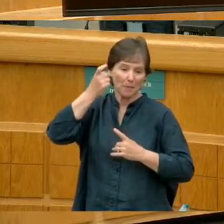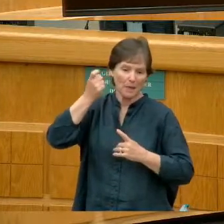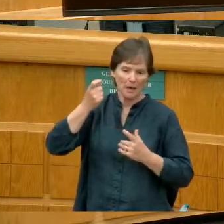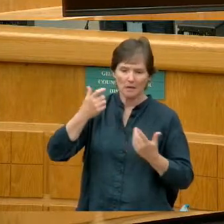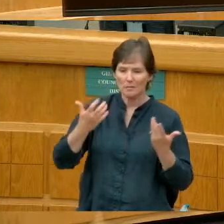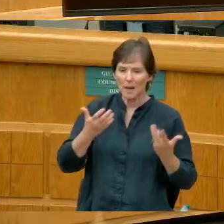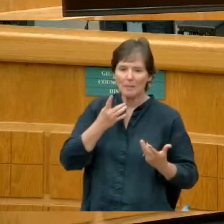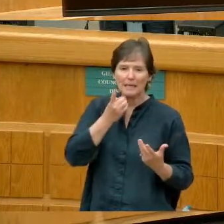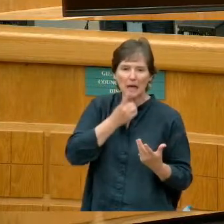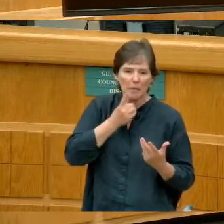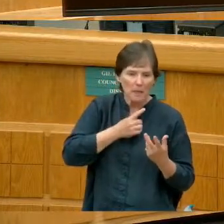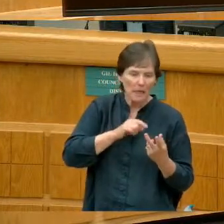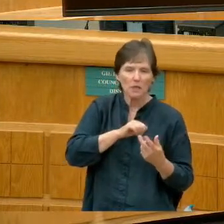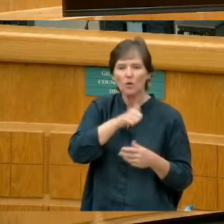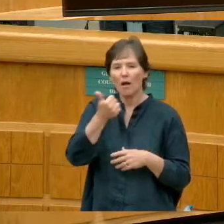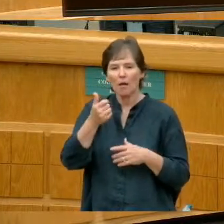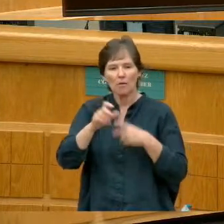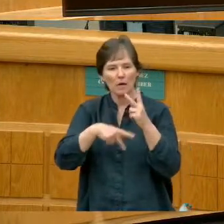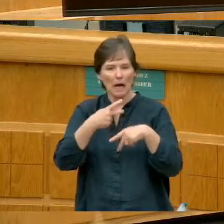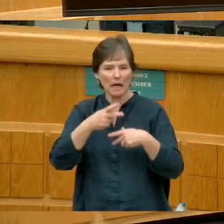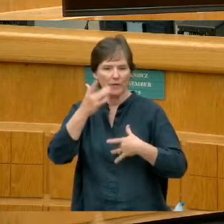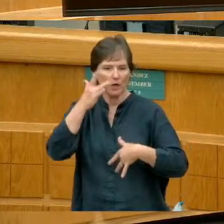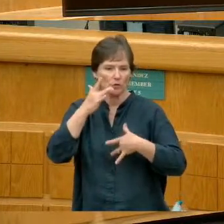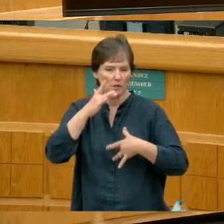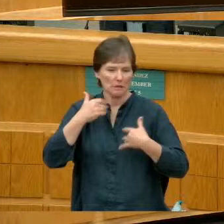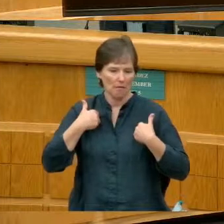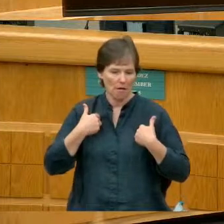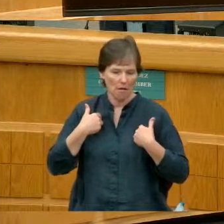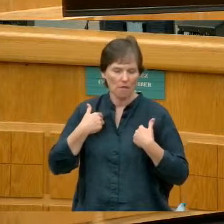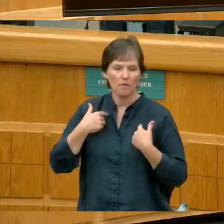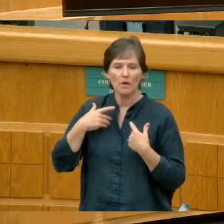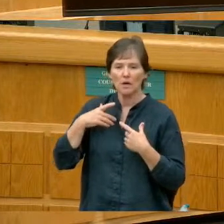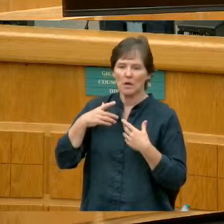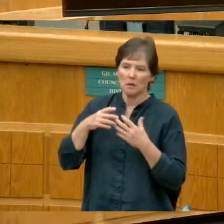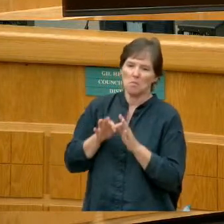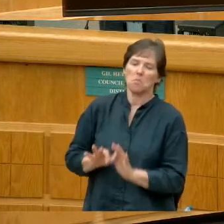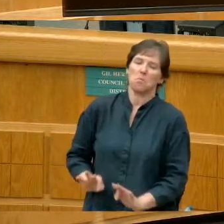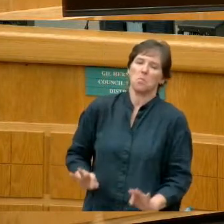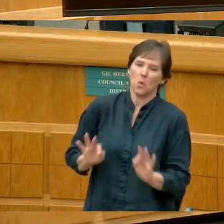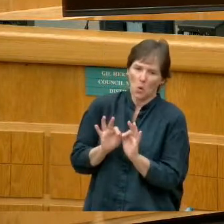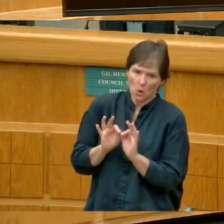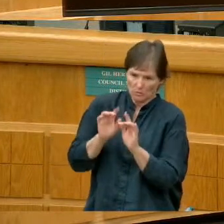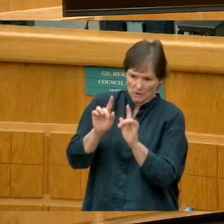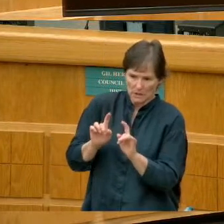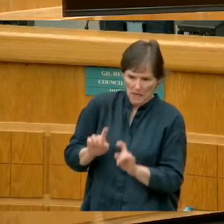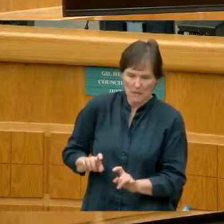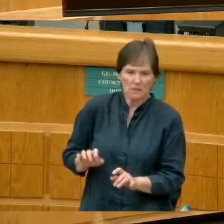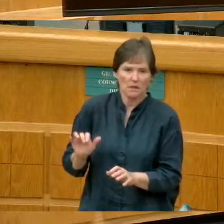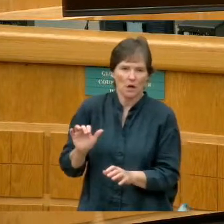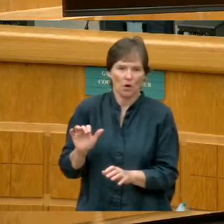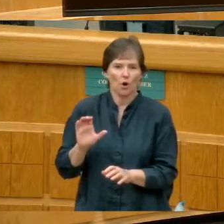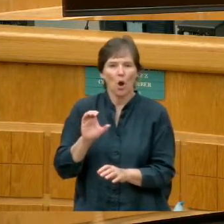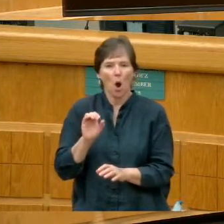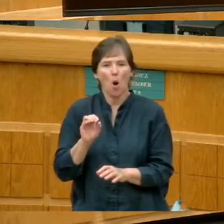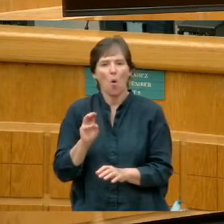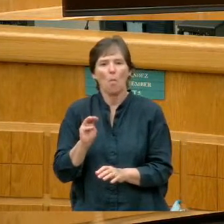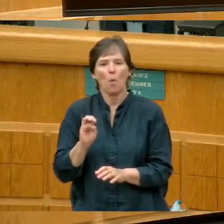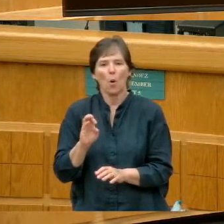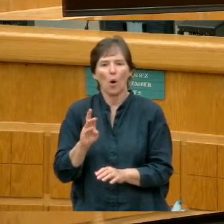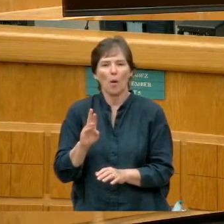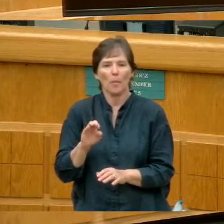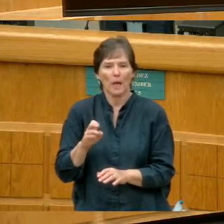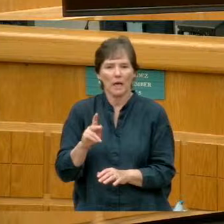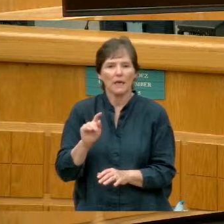today to make certain that inmates that would have some sort of a comorbidity associated with their health